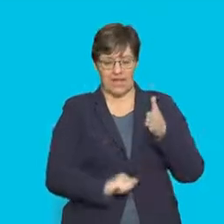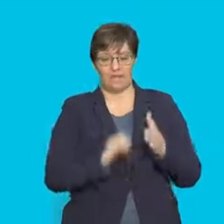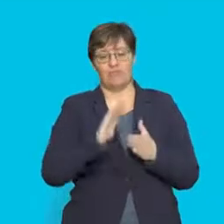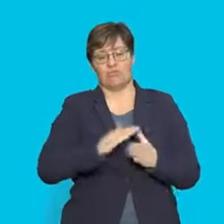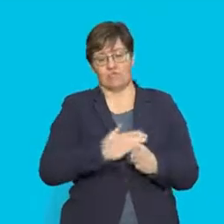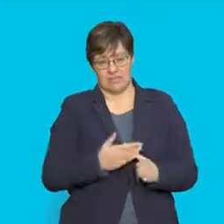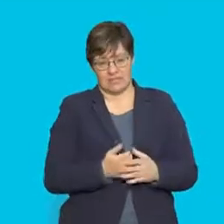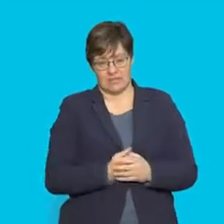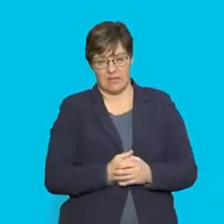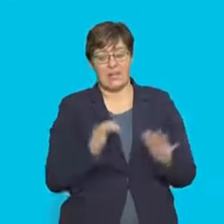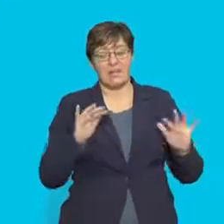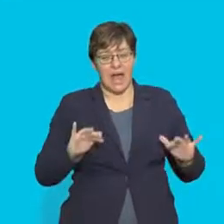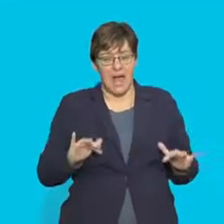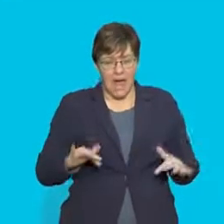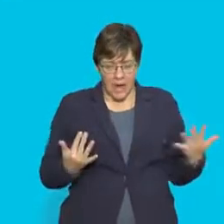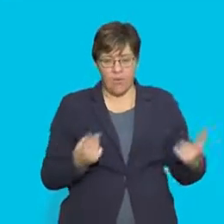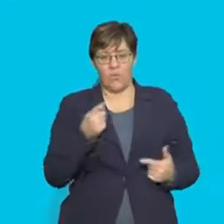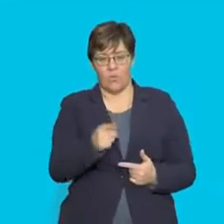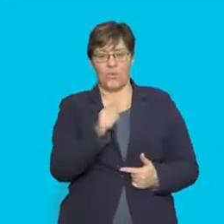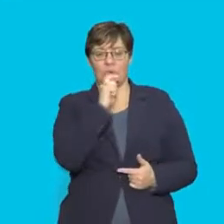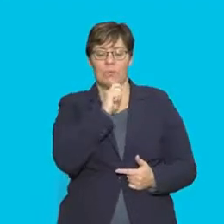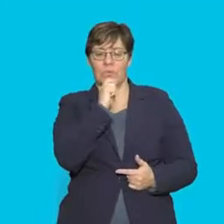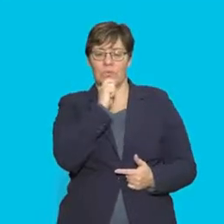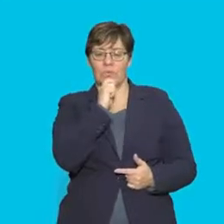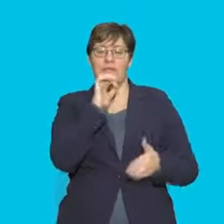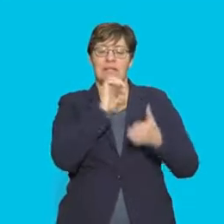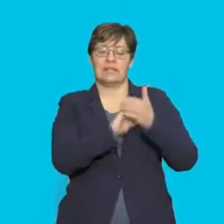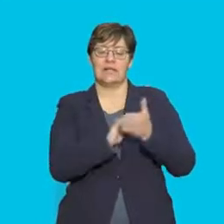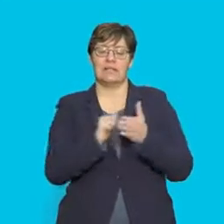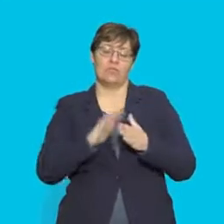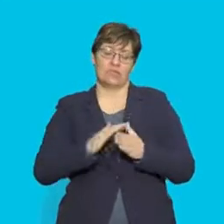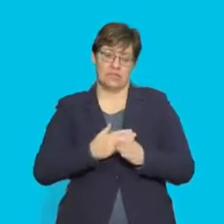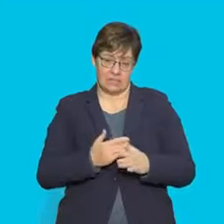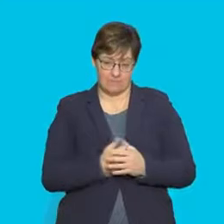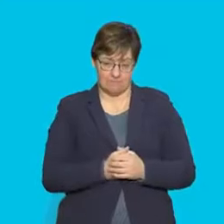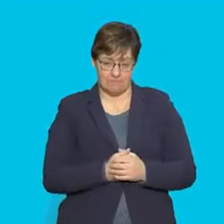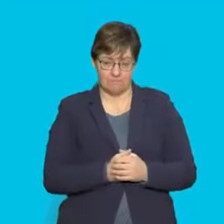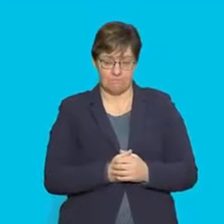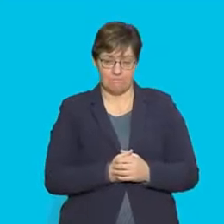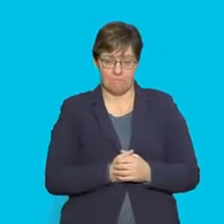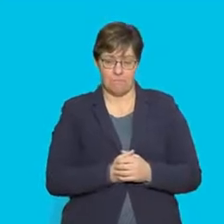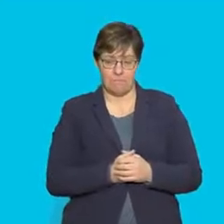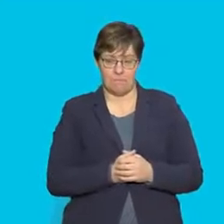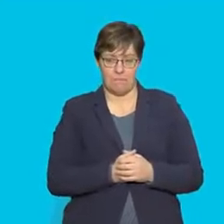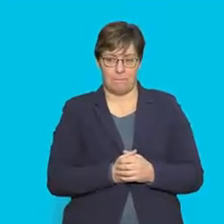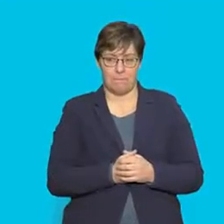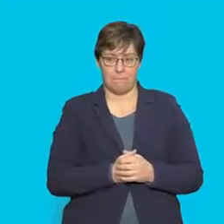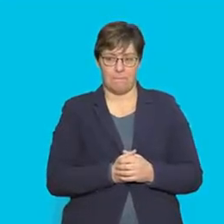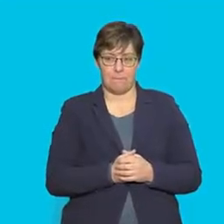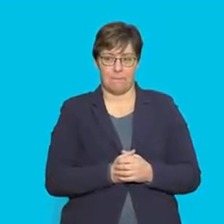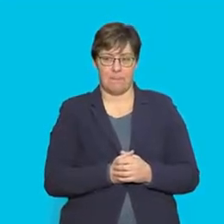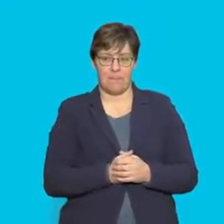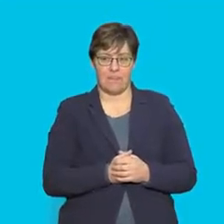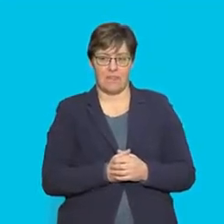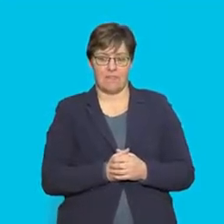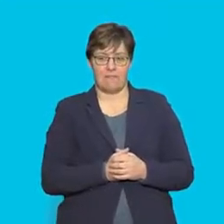done. So that's how you therefore use deductive reasoning to try and prove some questions in